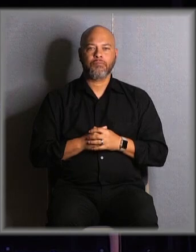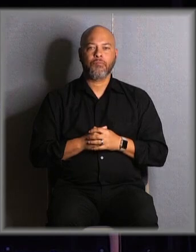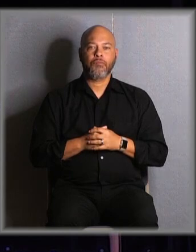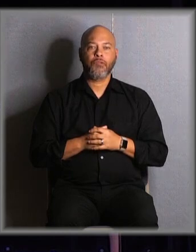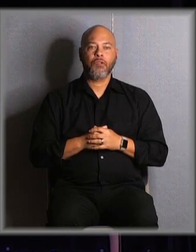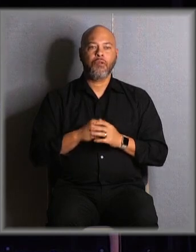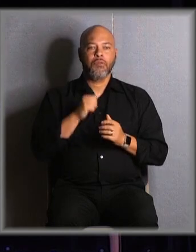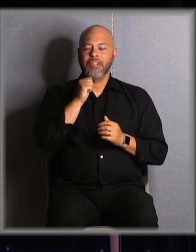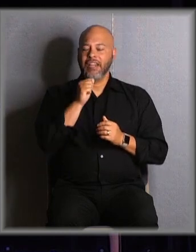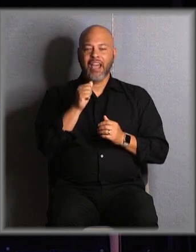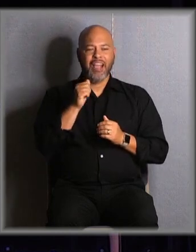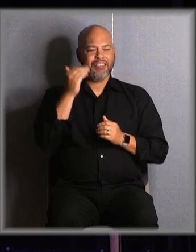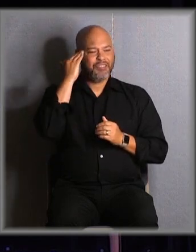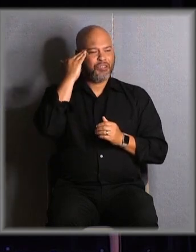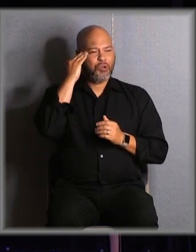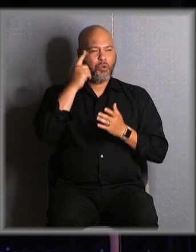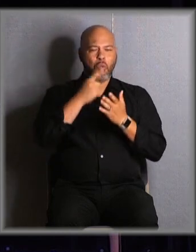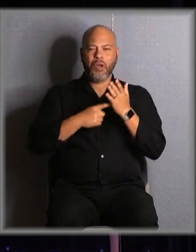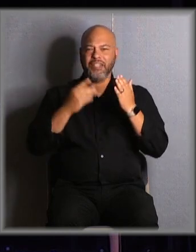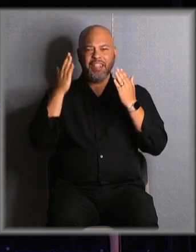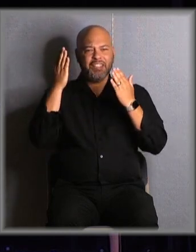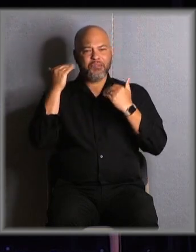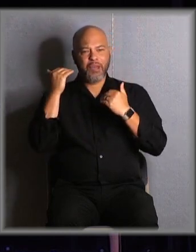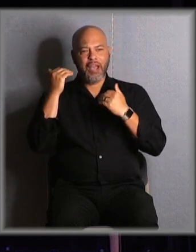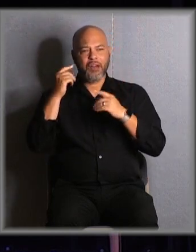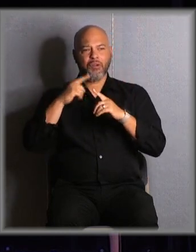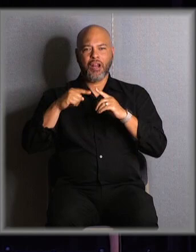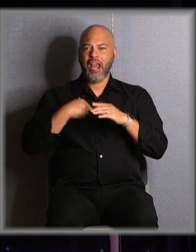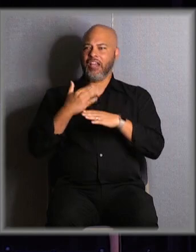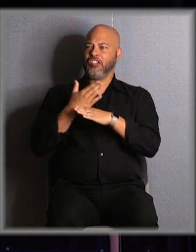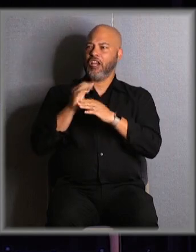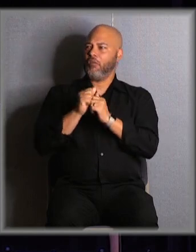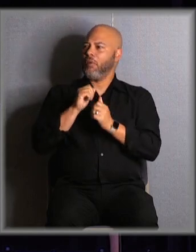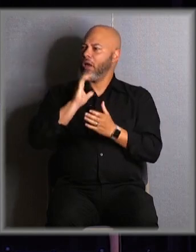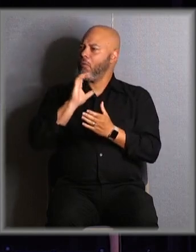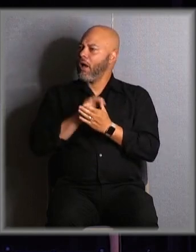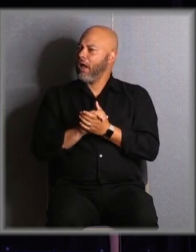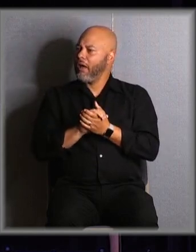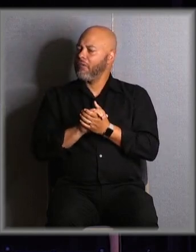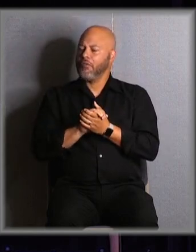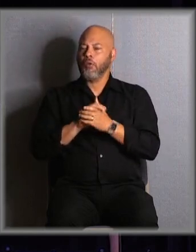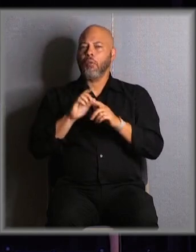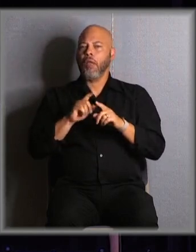Didn't really know what to expect. My wife, I was sharing with her, I said,